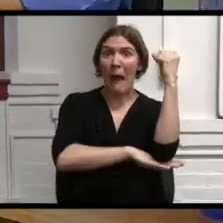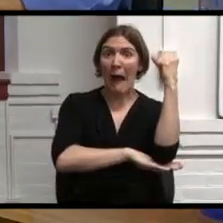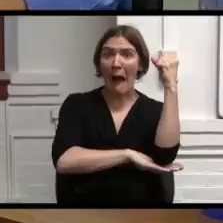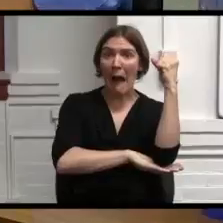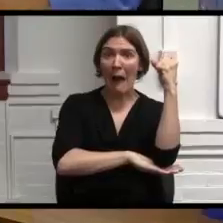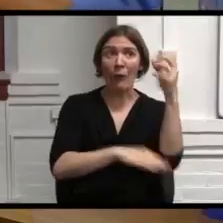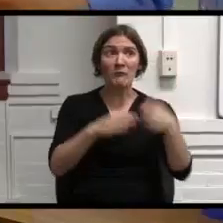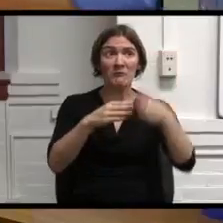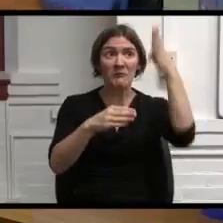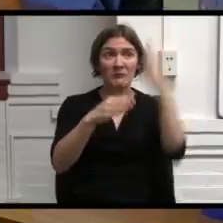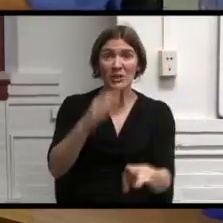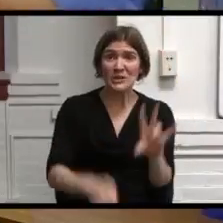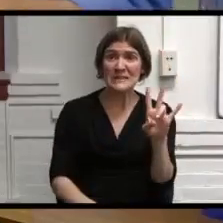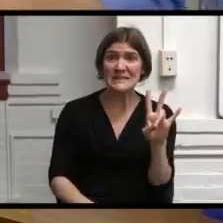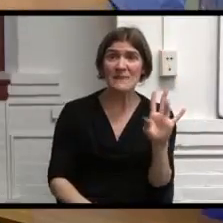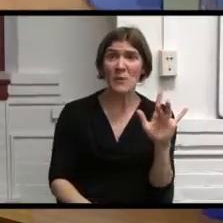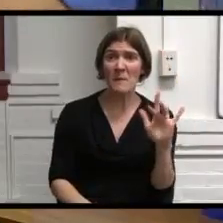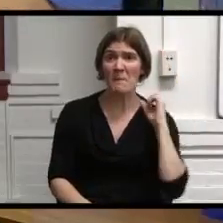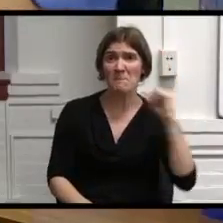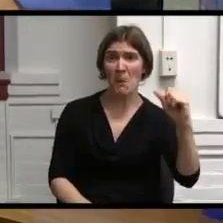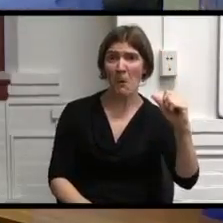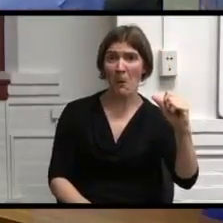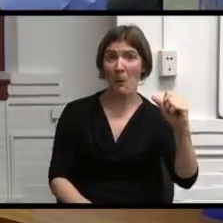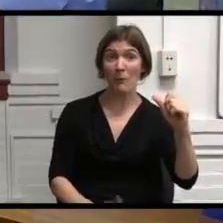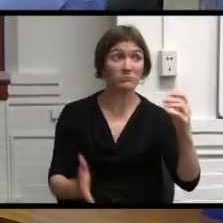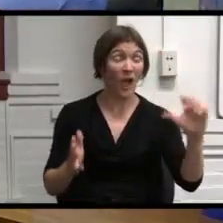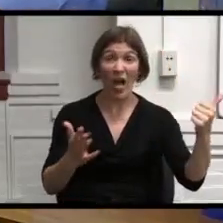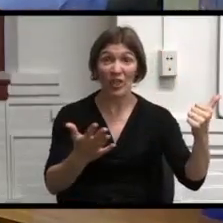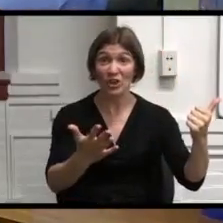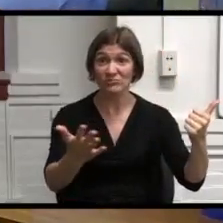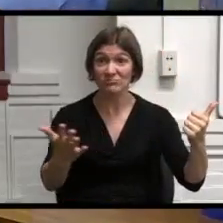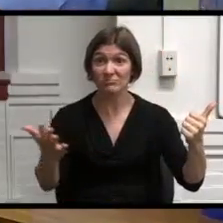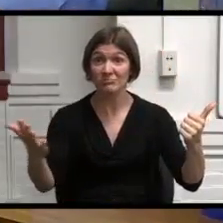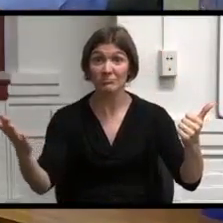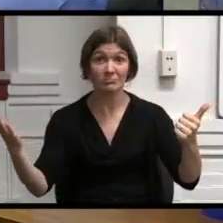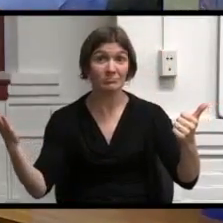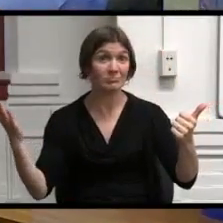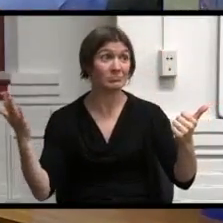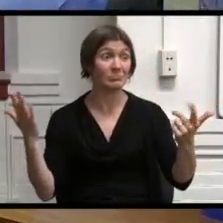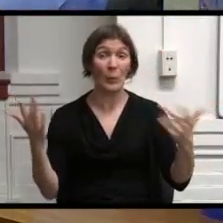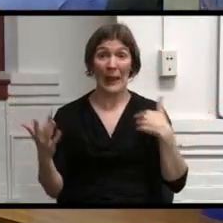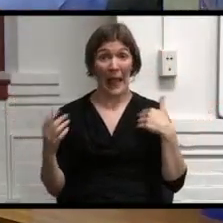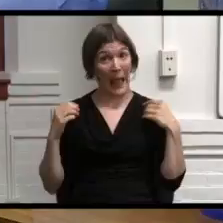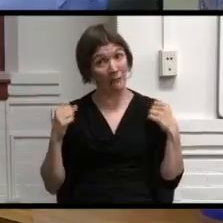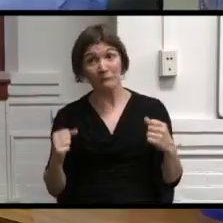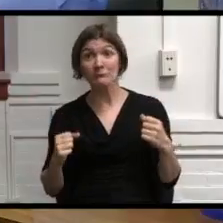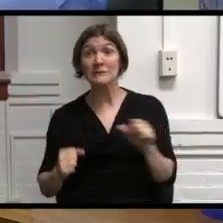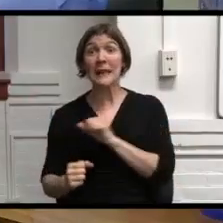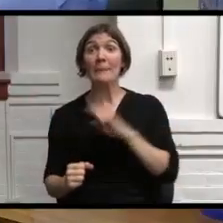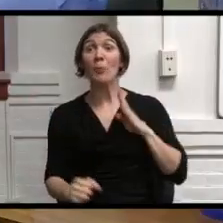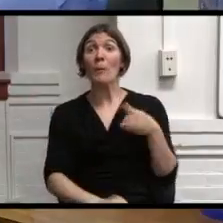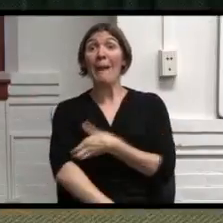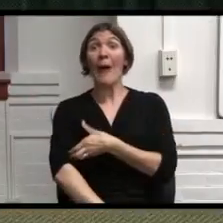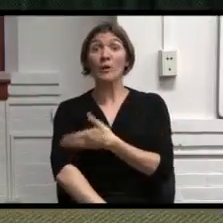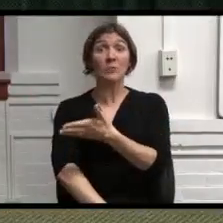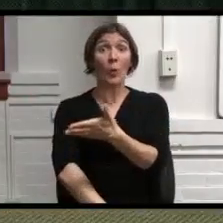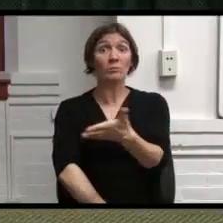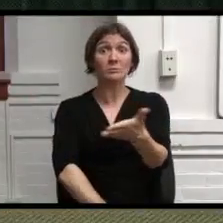about, Russ? I know, anything else we can do? Well, we have our power here.